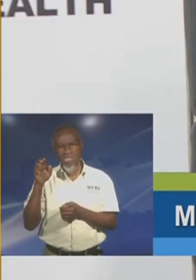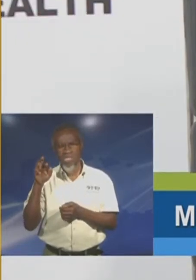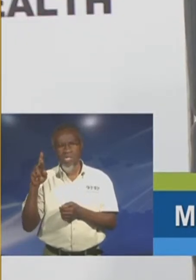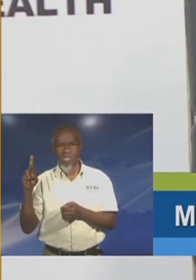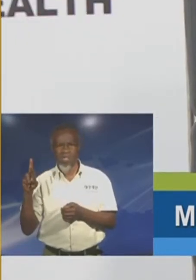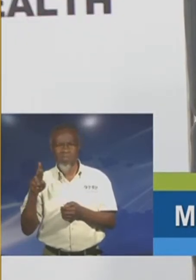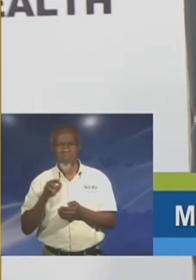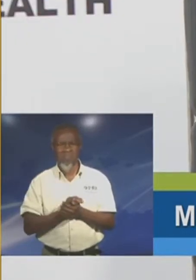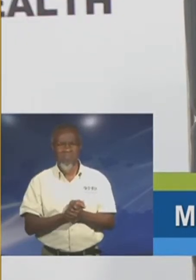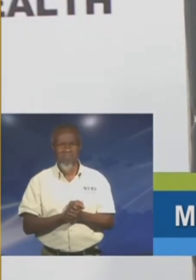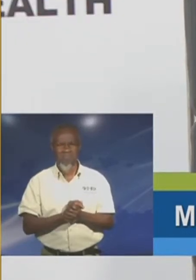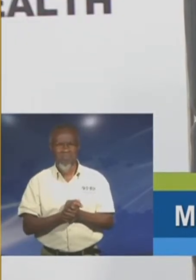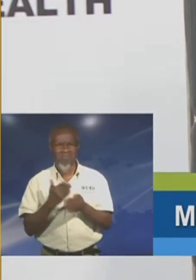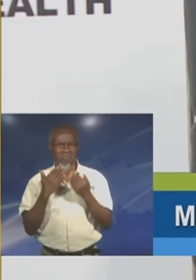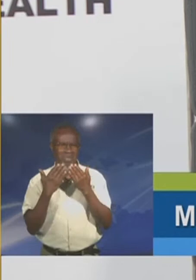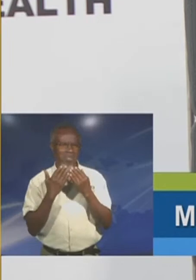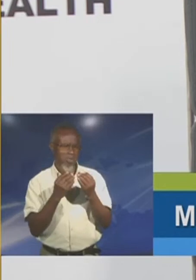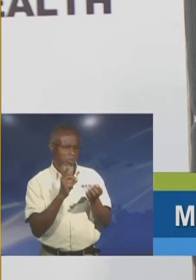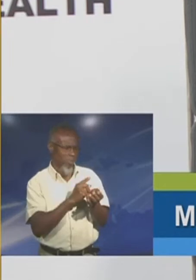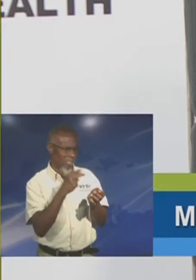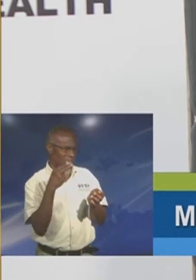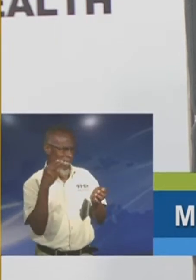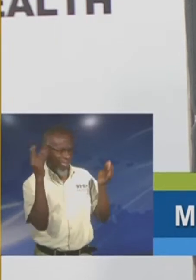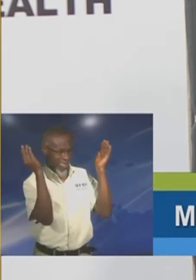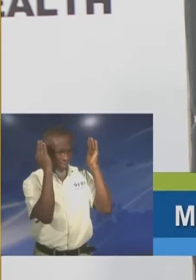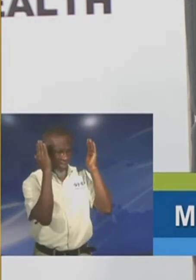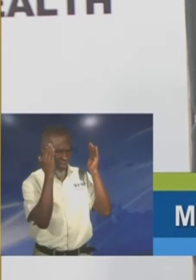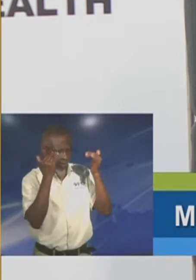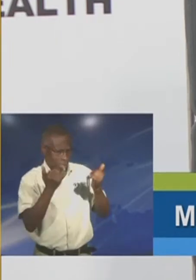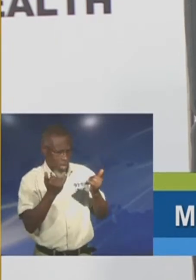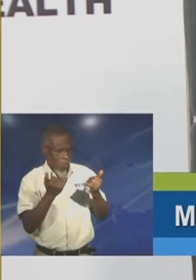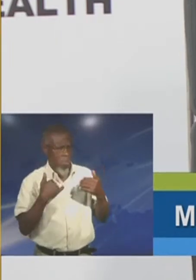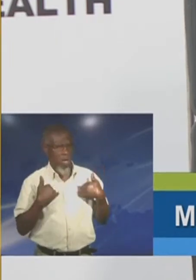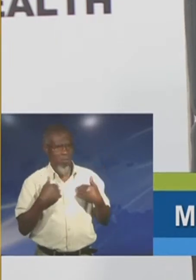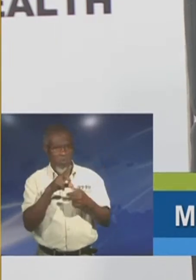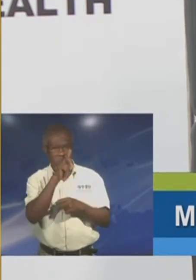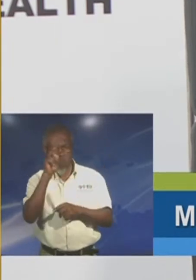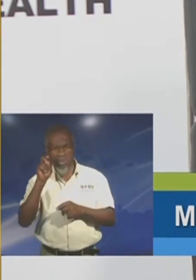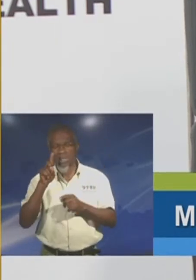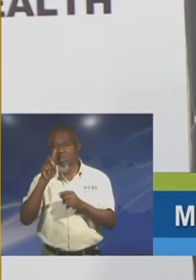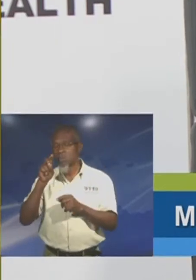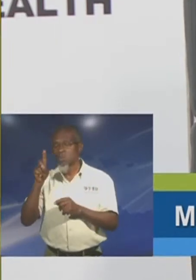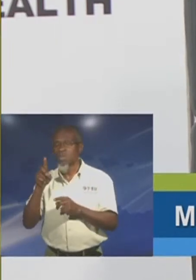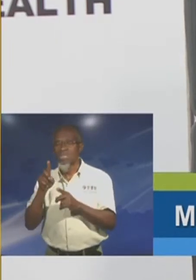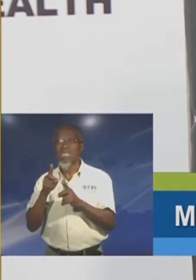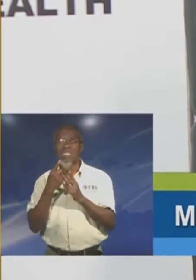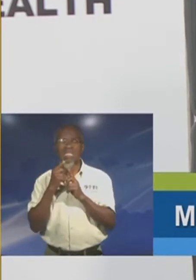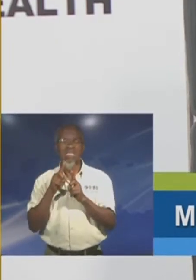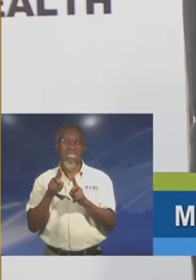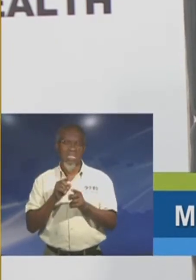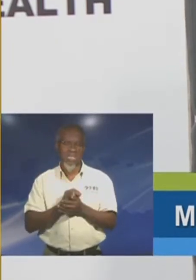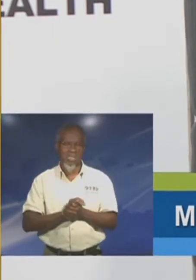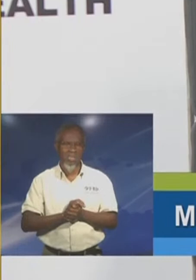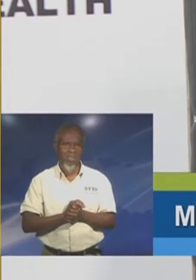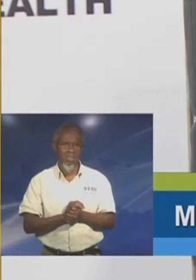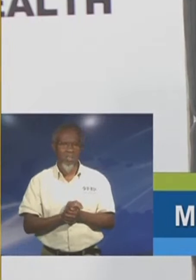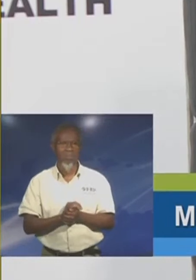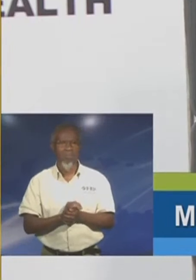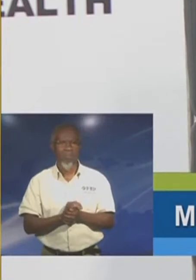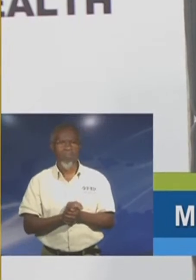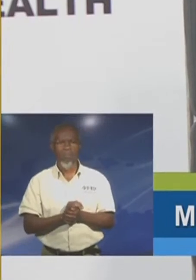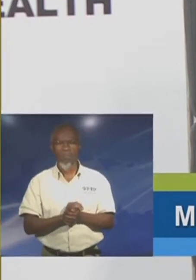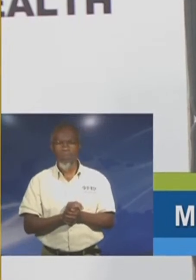Thank you, Dr. Hines. Next up is the question and answer segment. We once again remind our